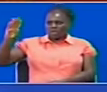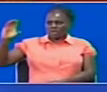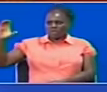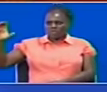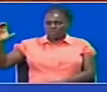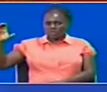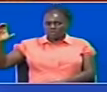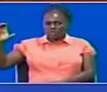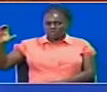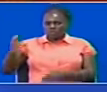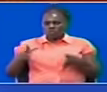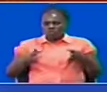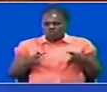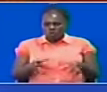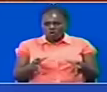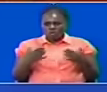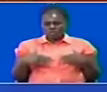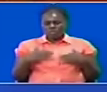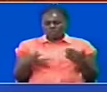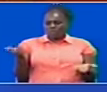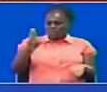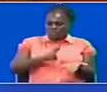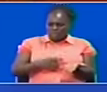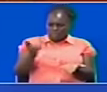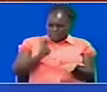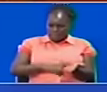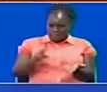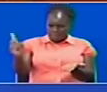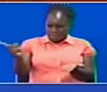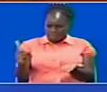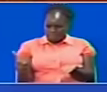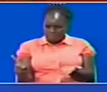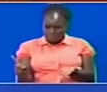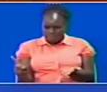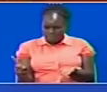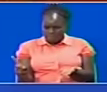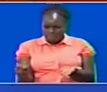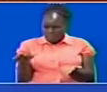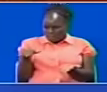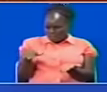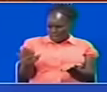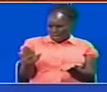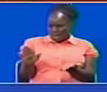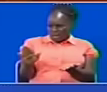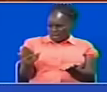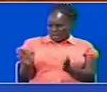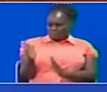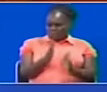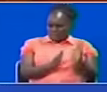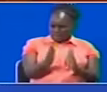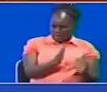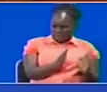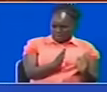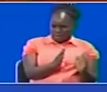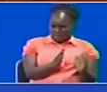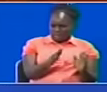respondent, to force people to register as voters. Theirs is to prepare